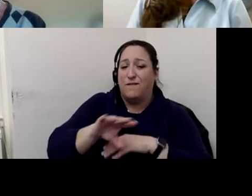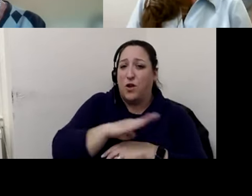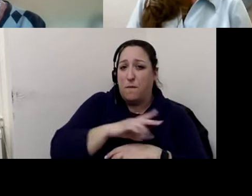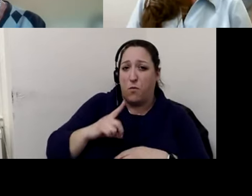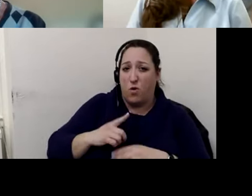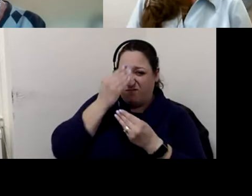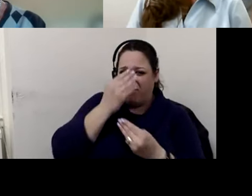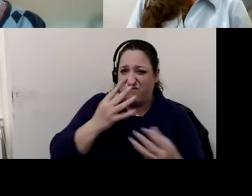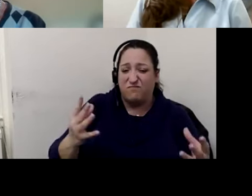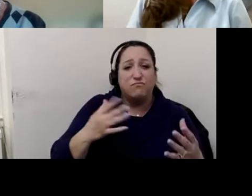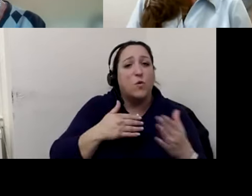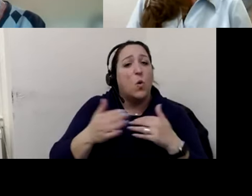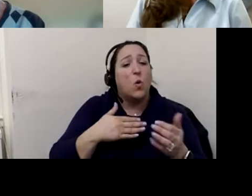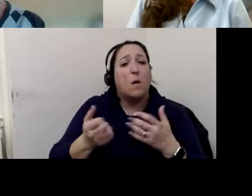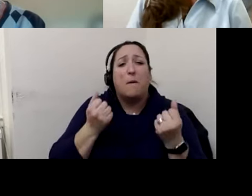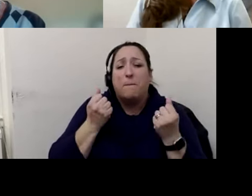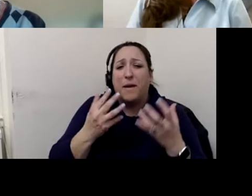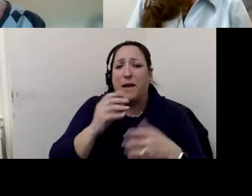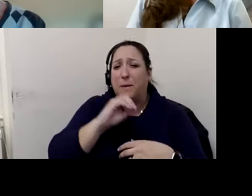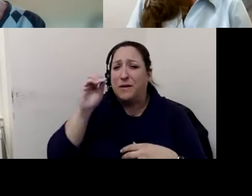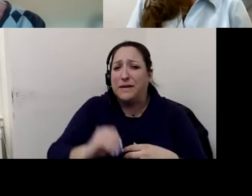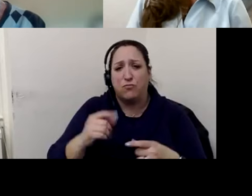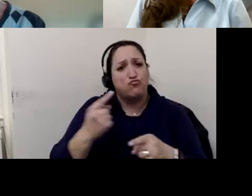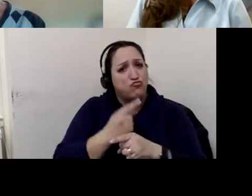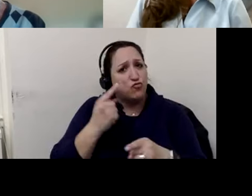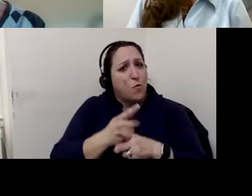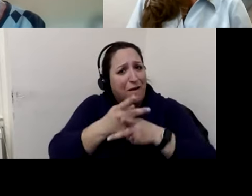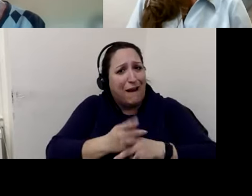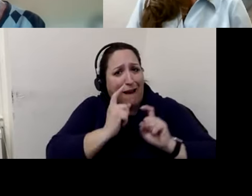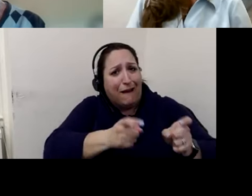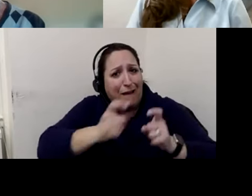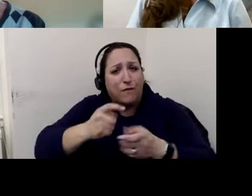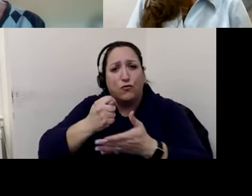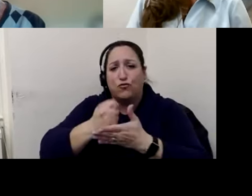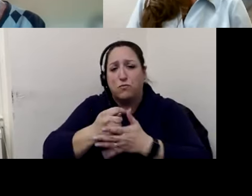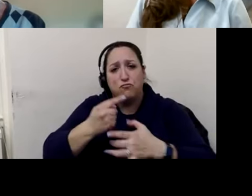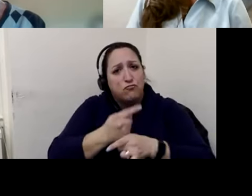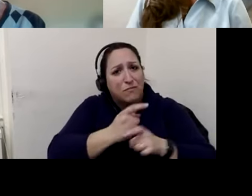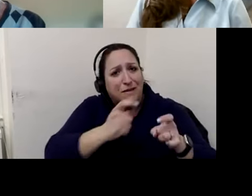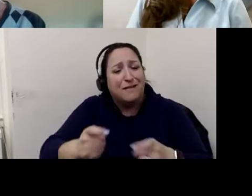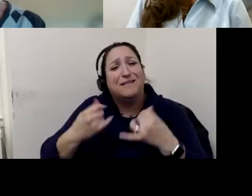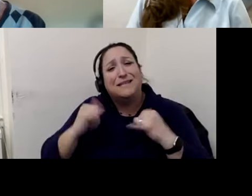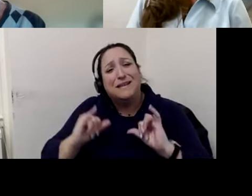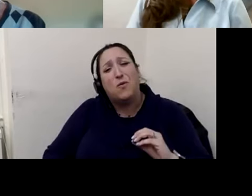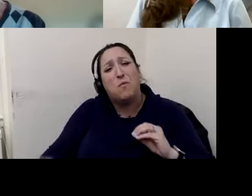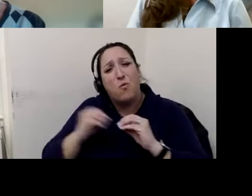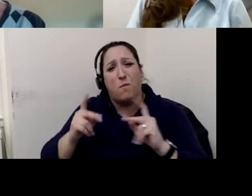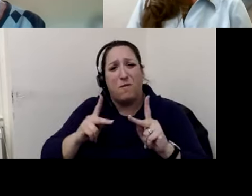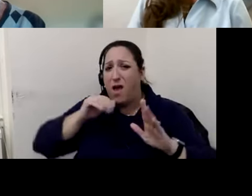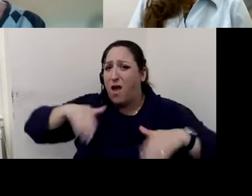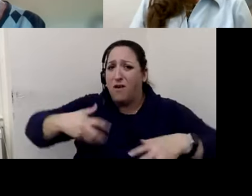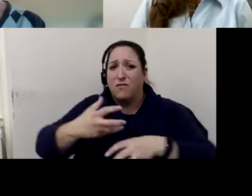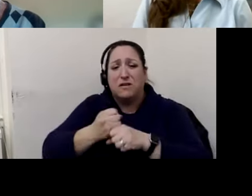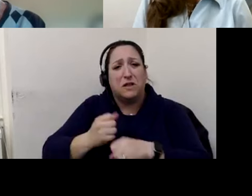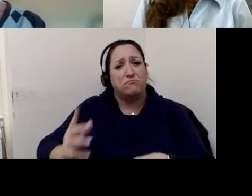said, "Although a large percentage are getting appropriate care and treatment, there are still a large number of people who have not received the high